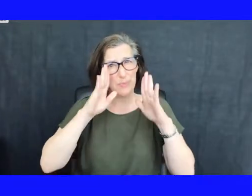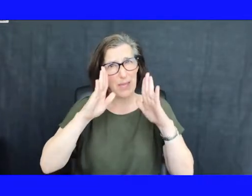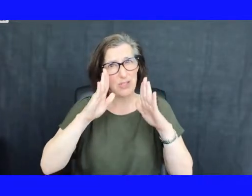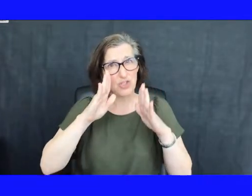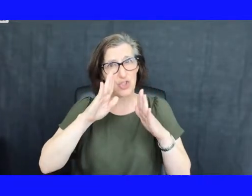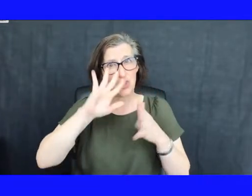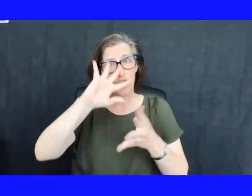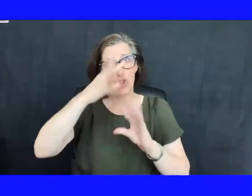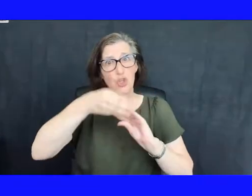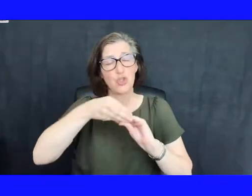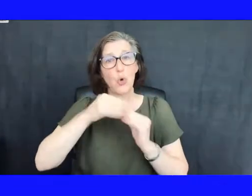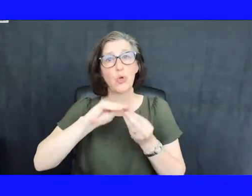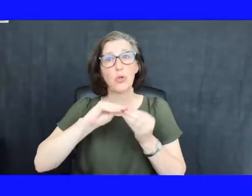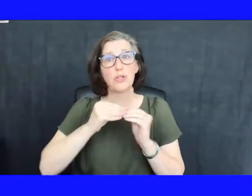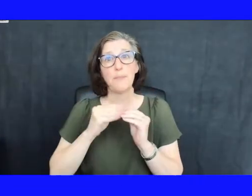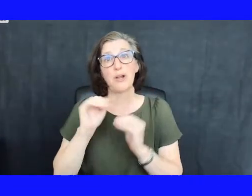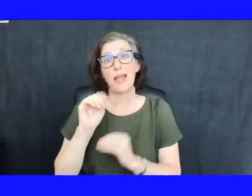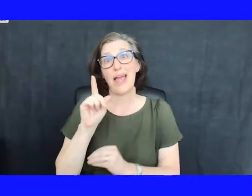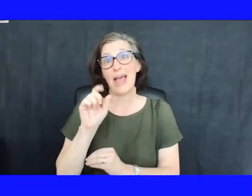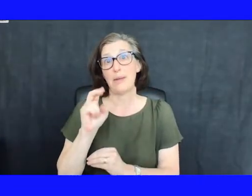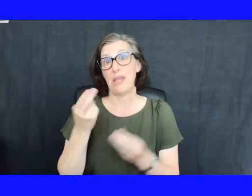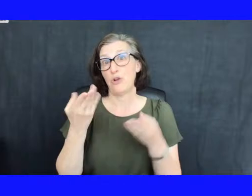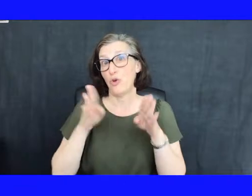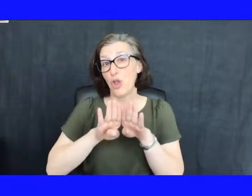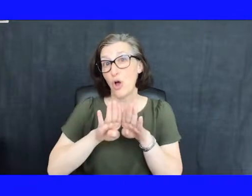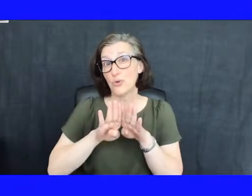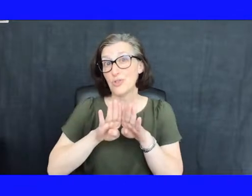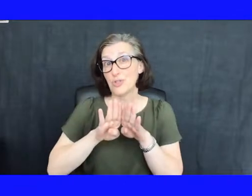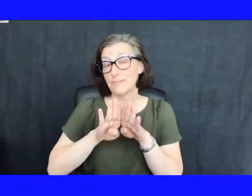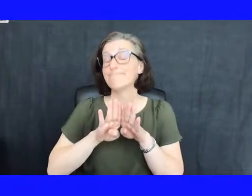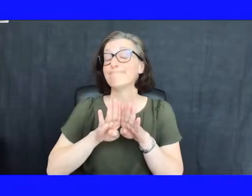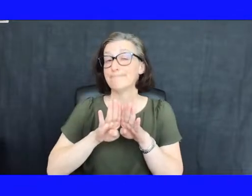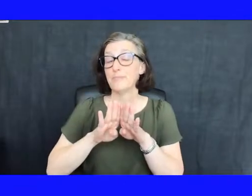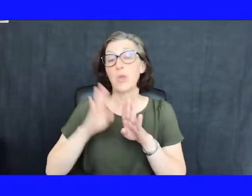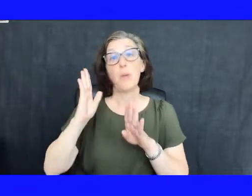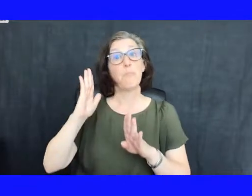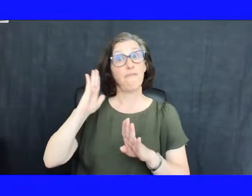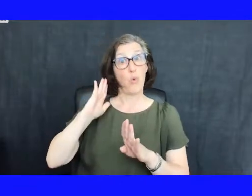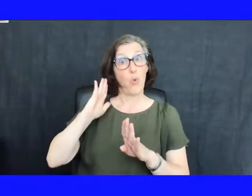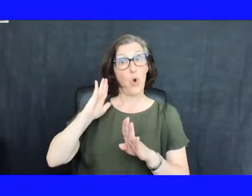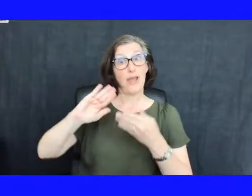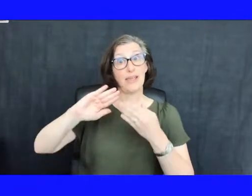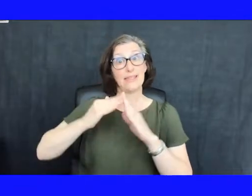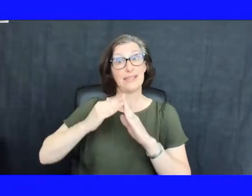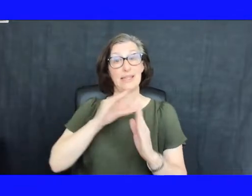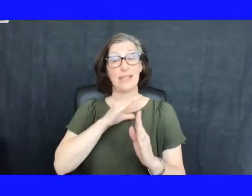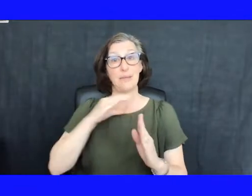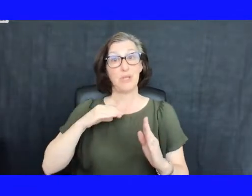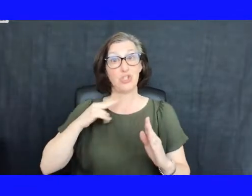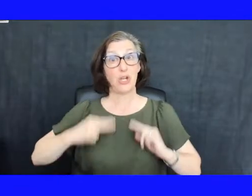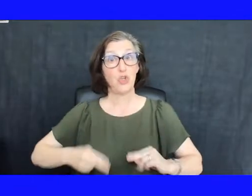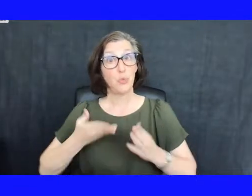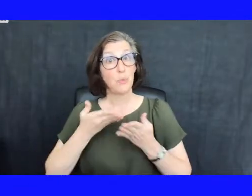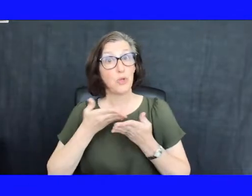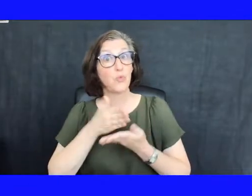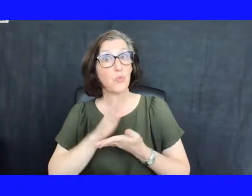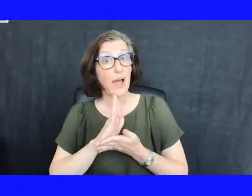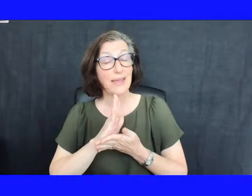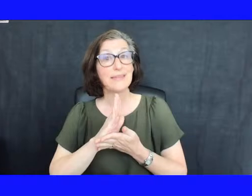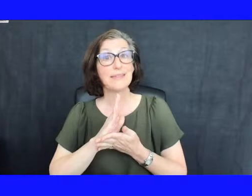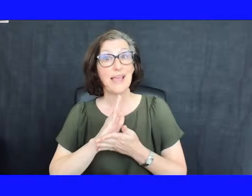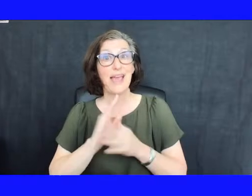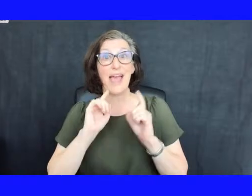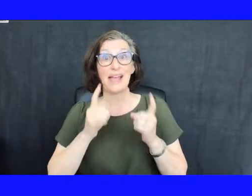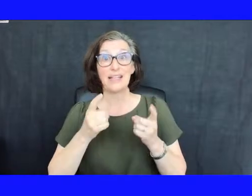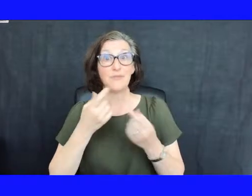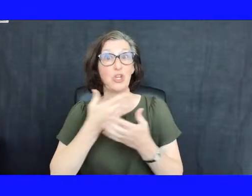time that the number of complaints that are administratively closed will increase, and therefore the number of no probable